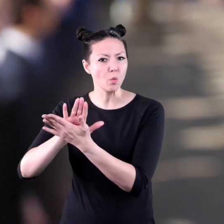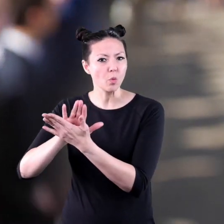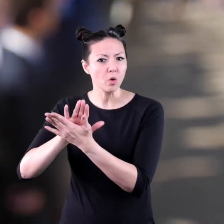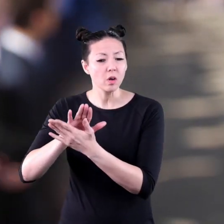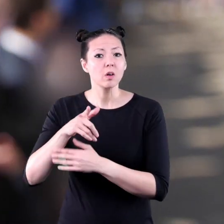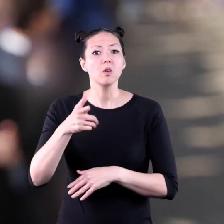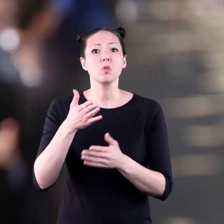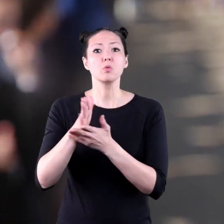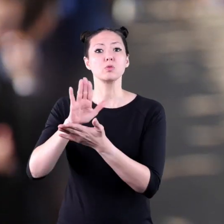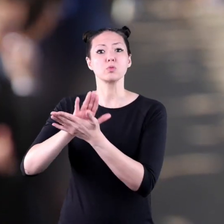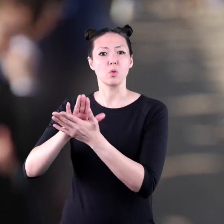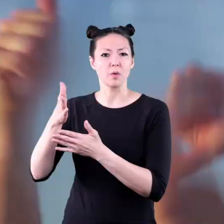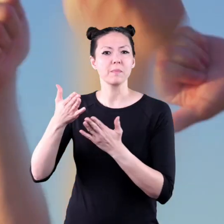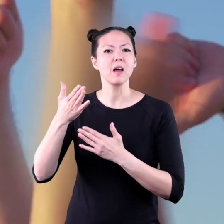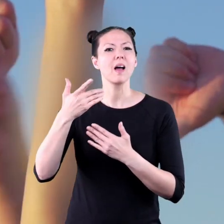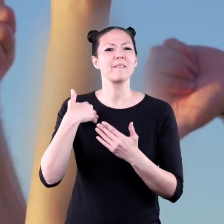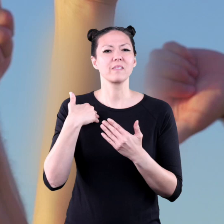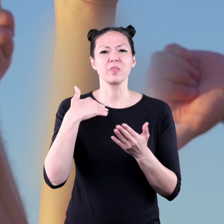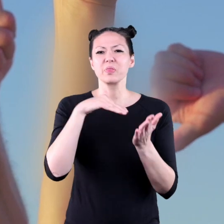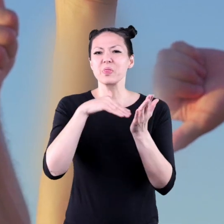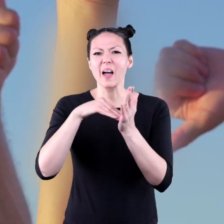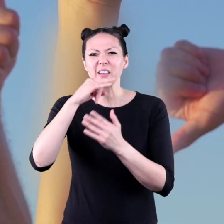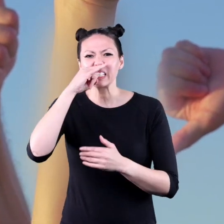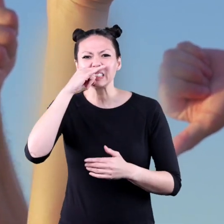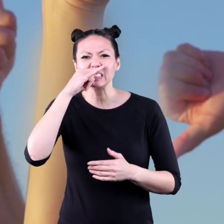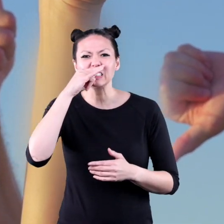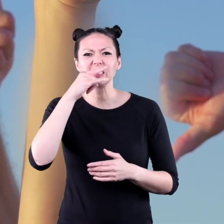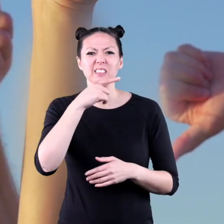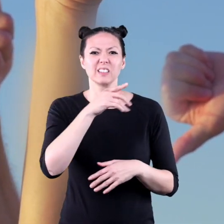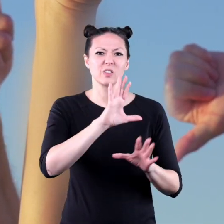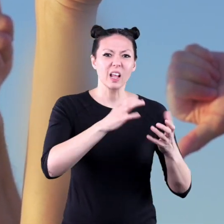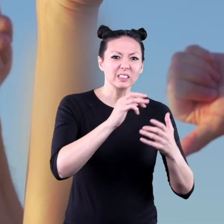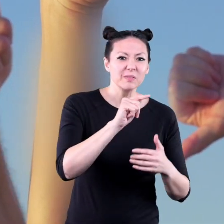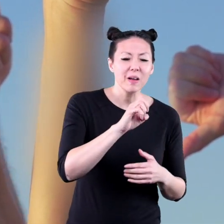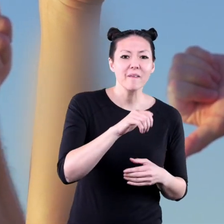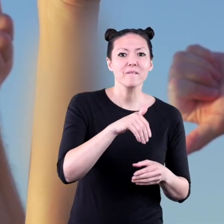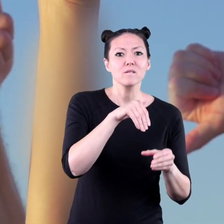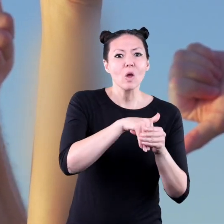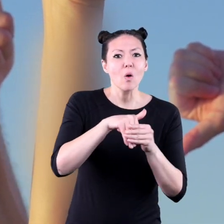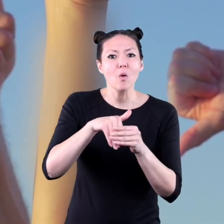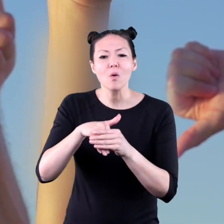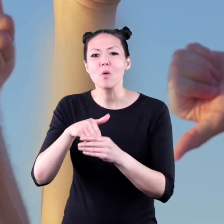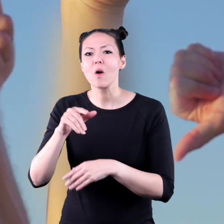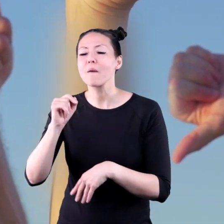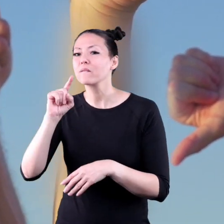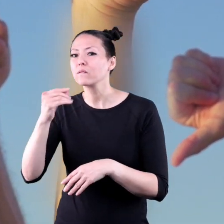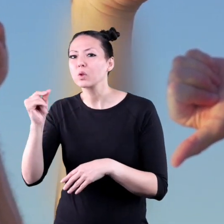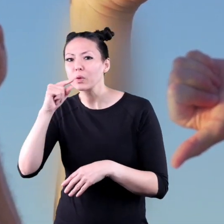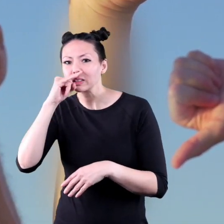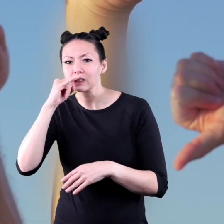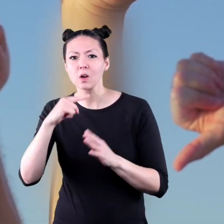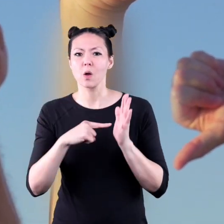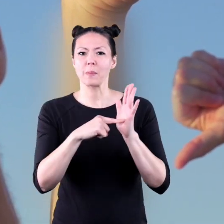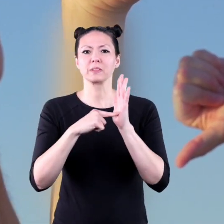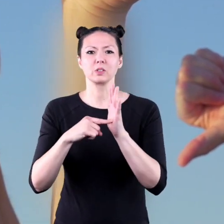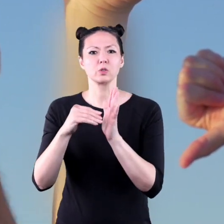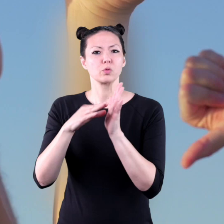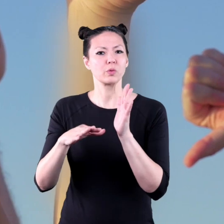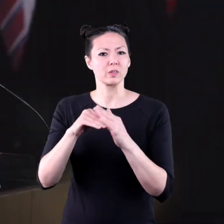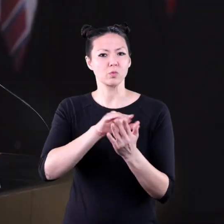have 1,000 kids in it, you and your classmates vote on just a few kids to represent all the students at your